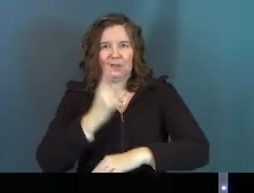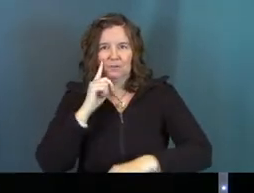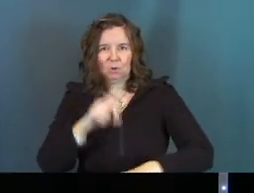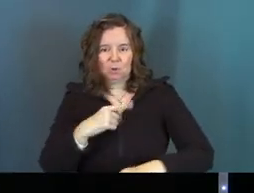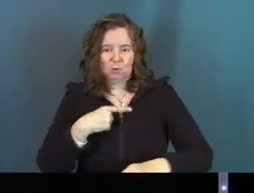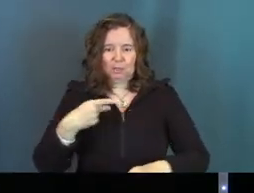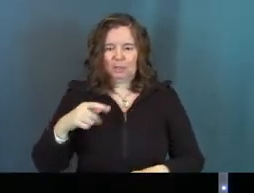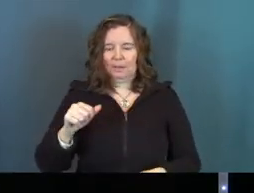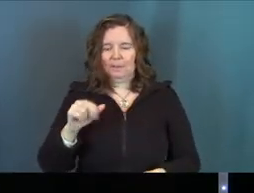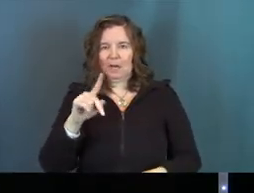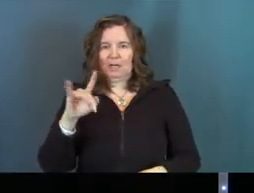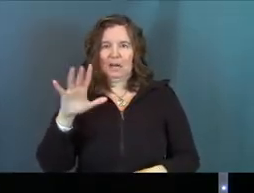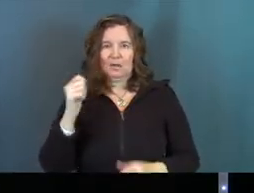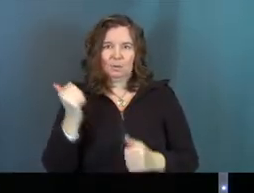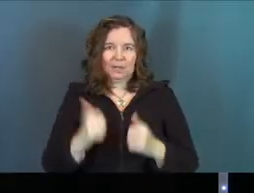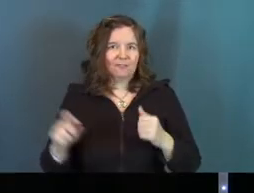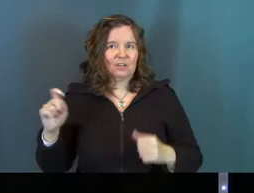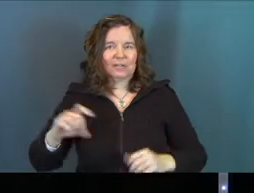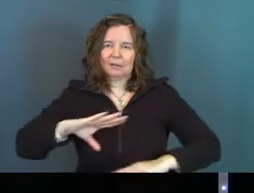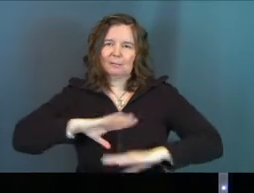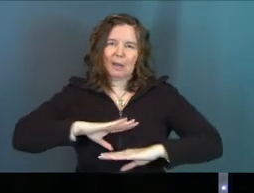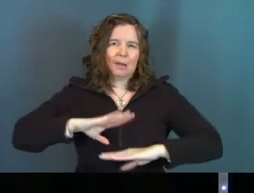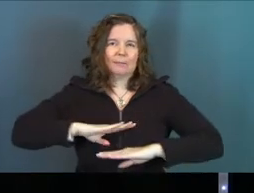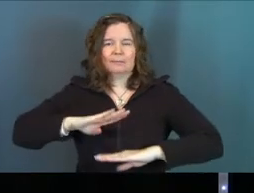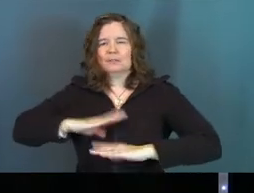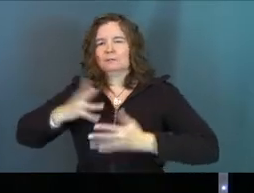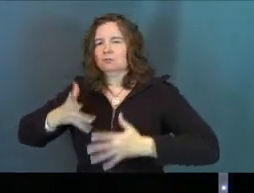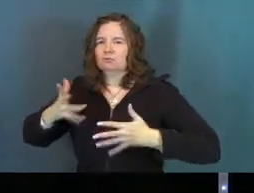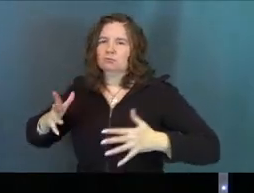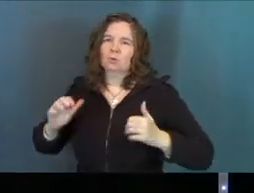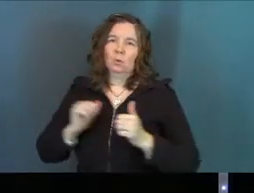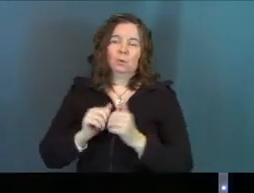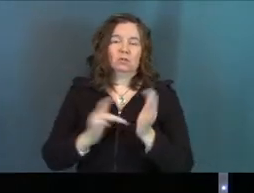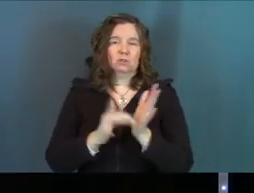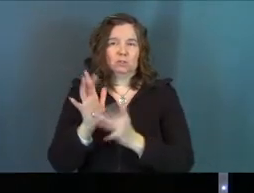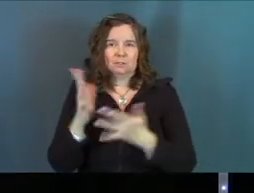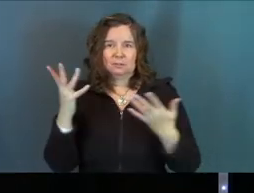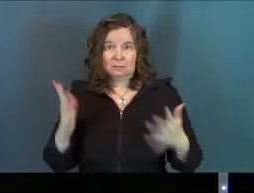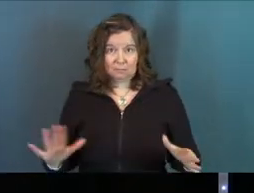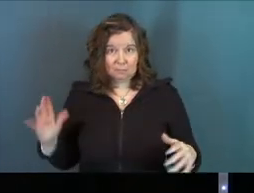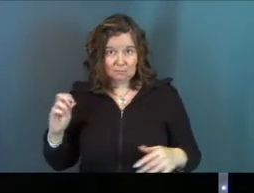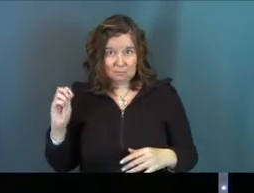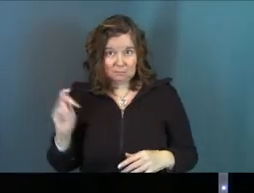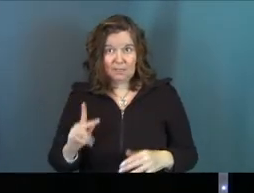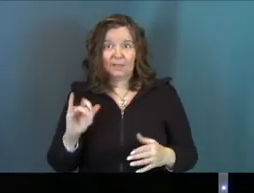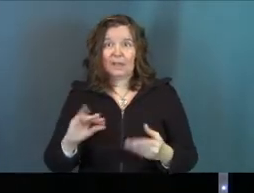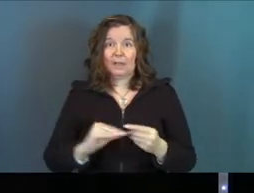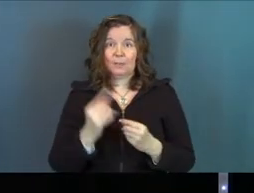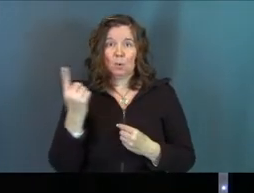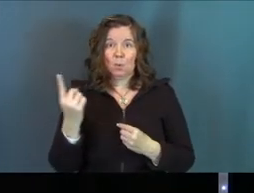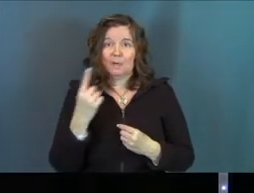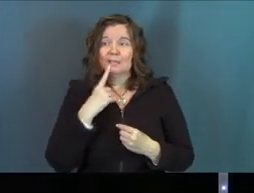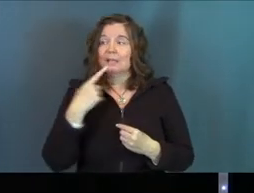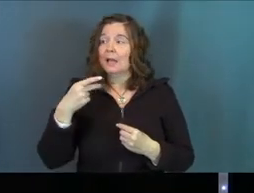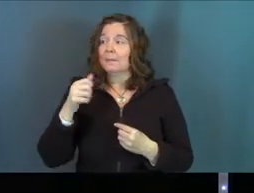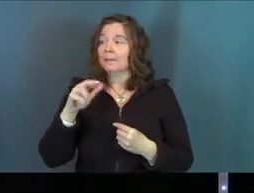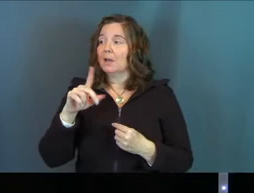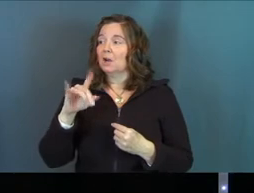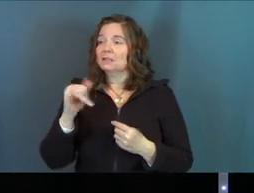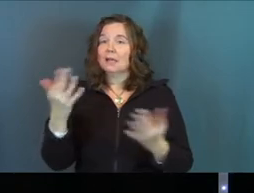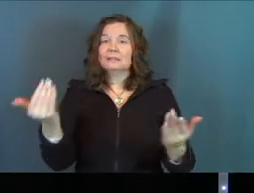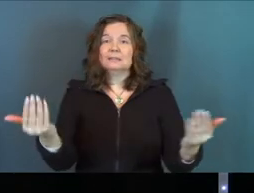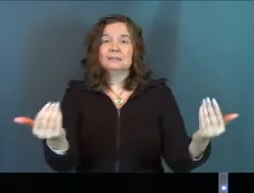place of paradise with every need met completely with Jesus, okay? So that's number one. Everybody say paradise. Come